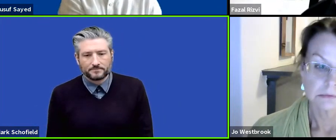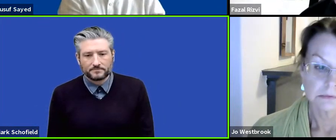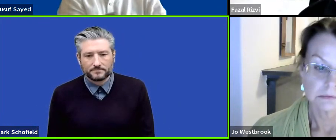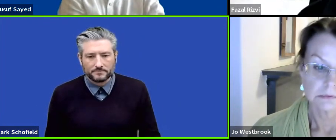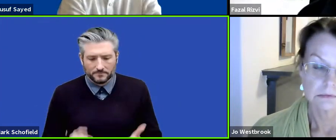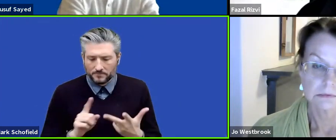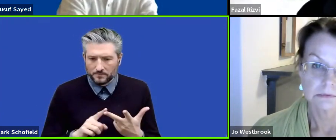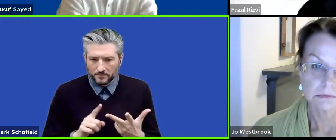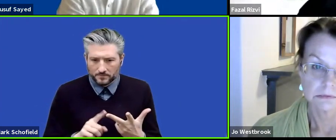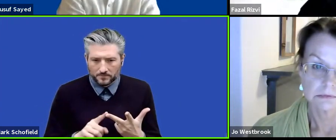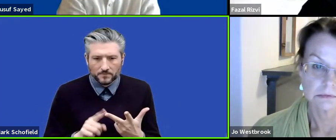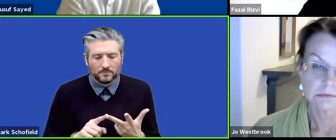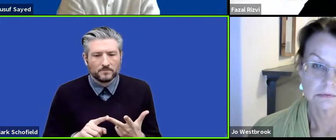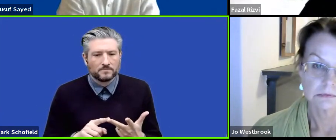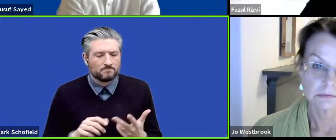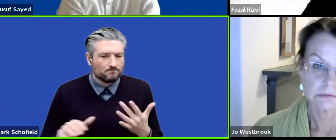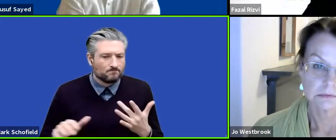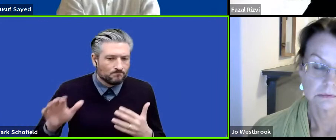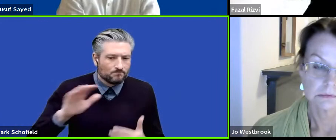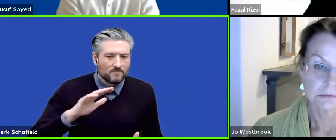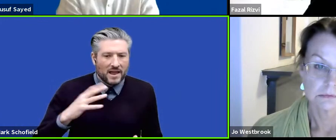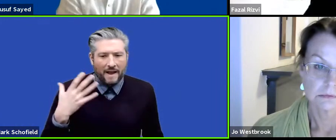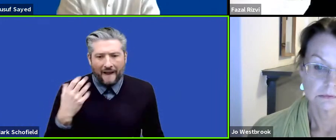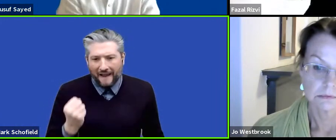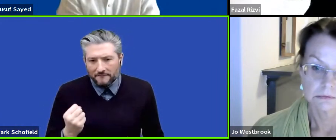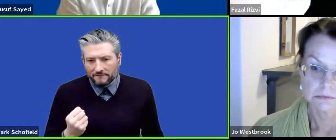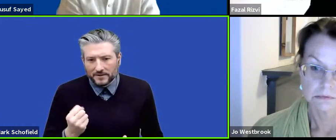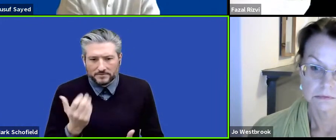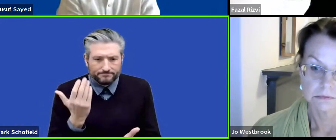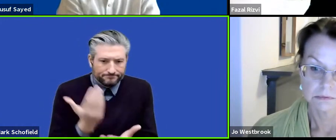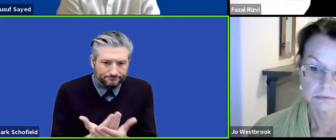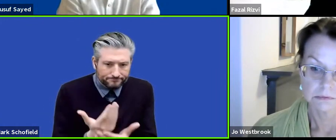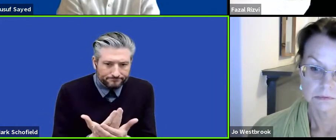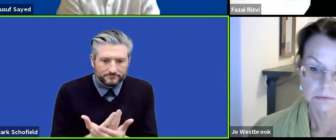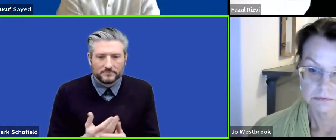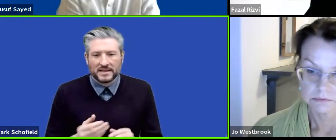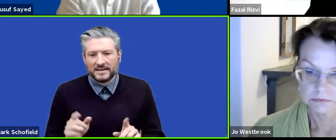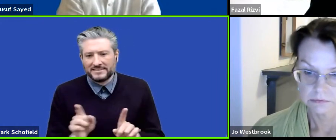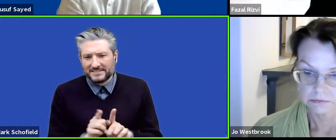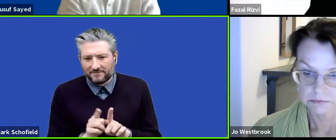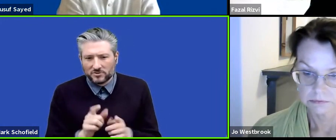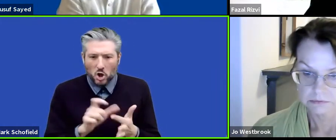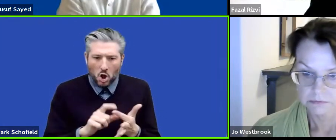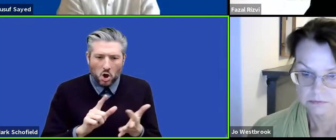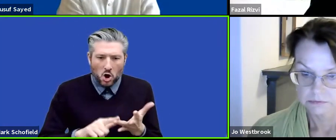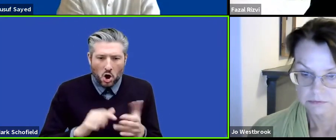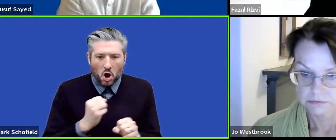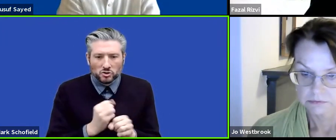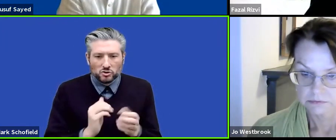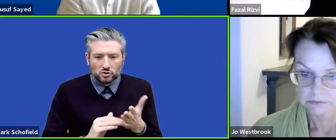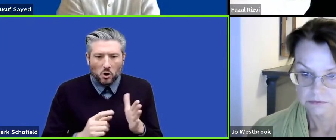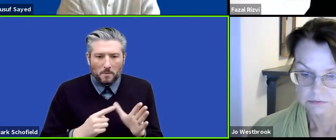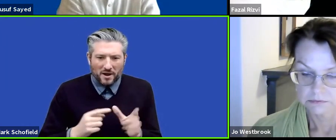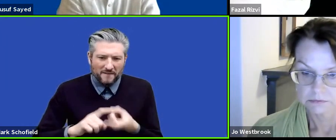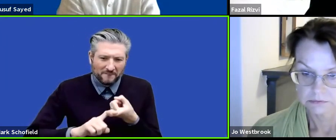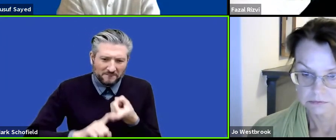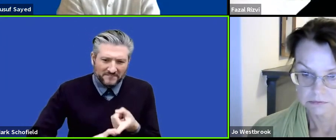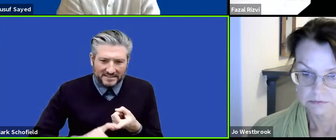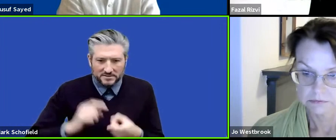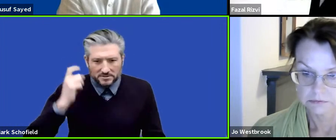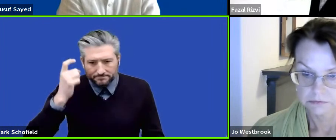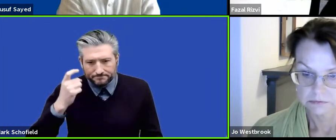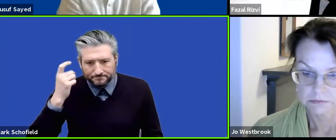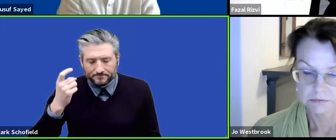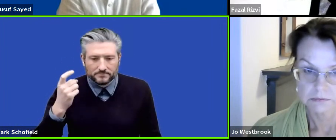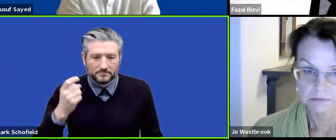and ideas such as high-stakes exams, for example, such as content-obsessed